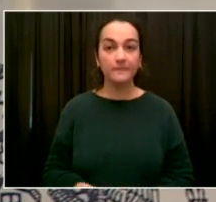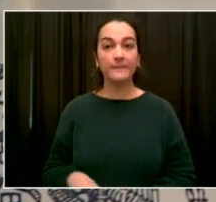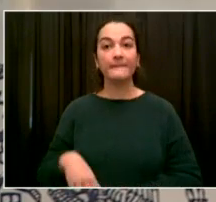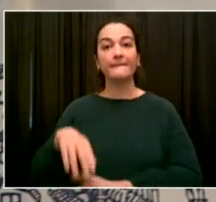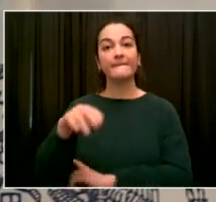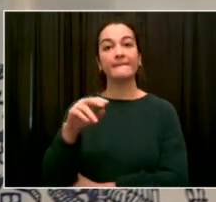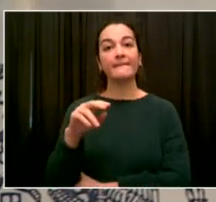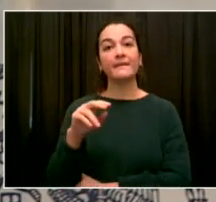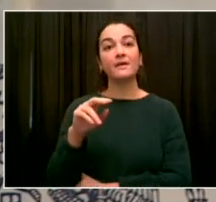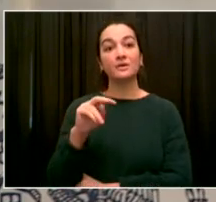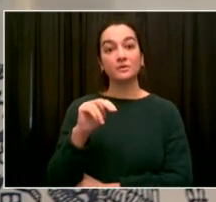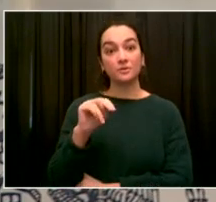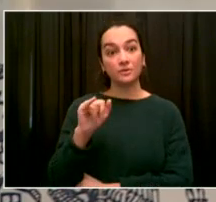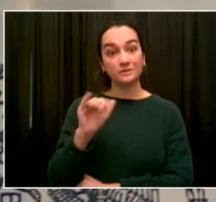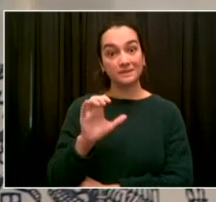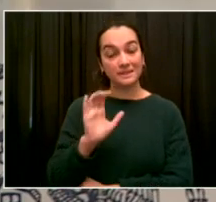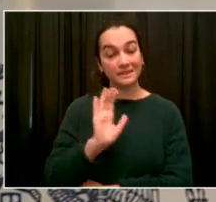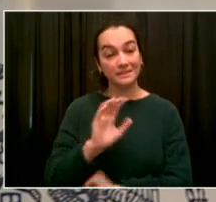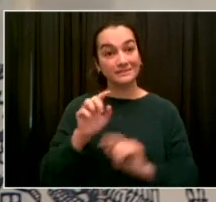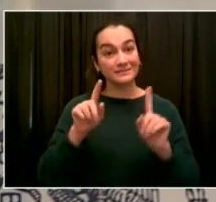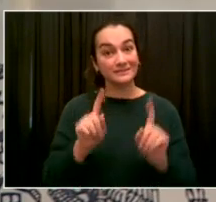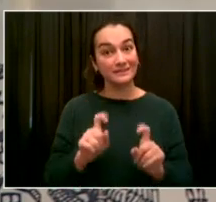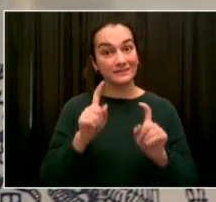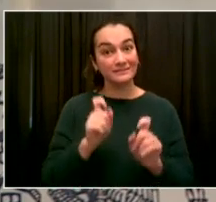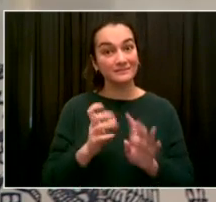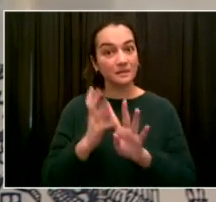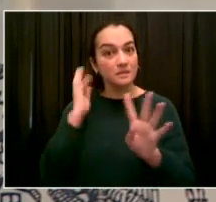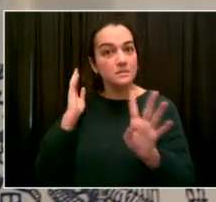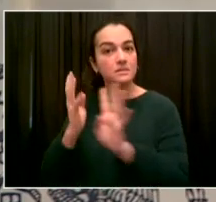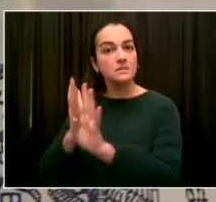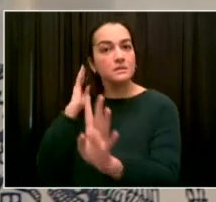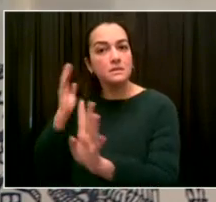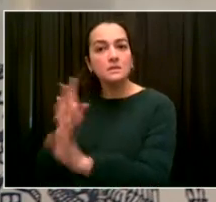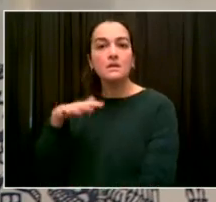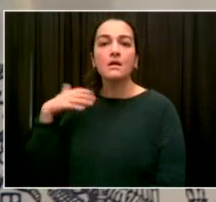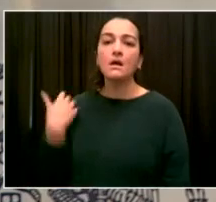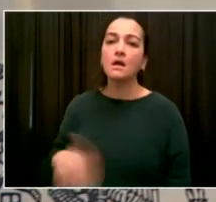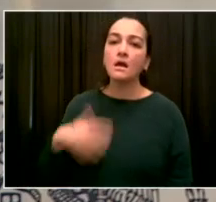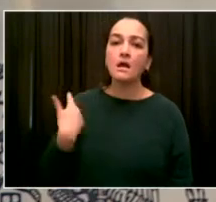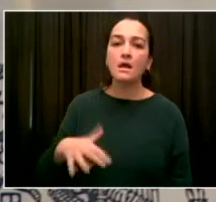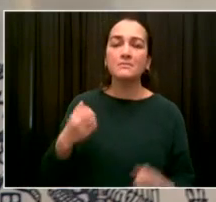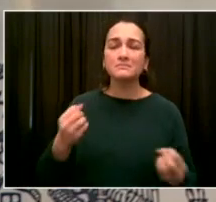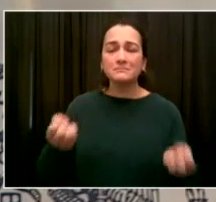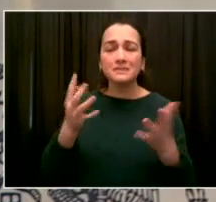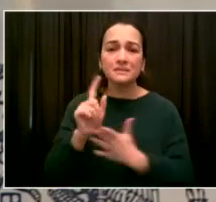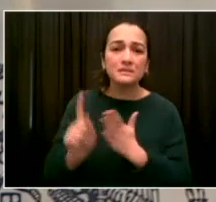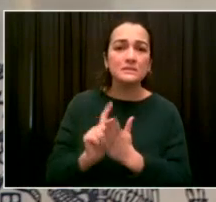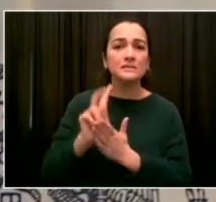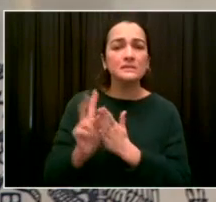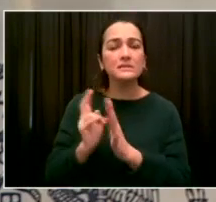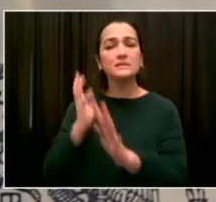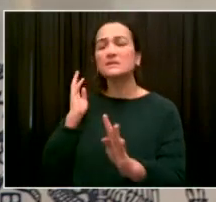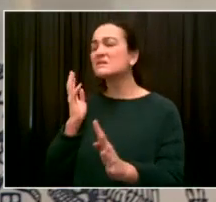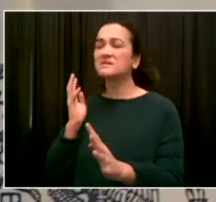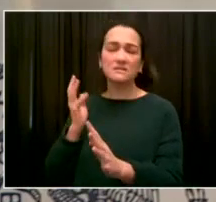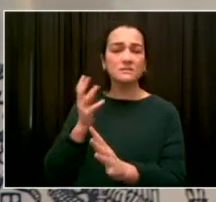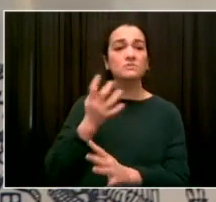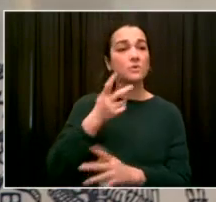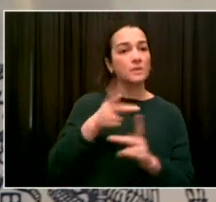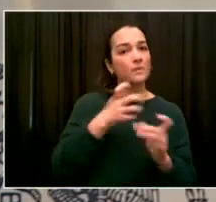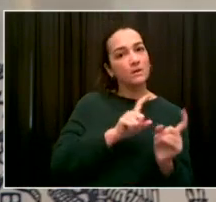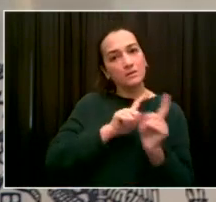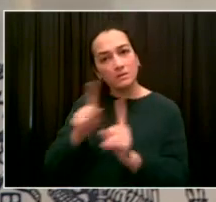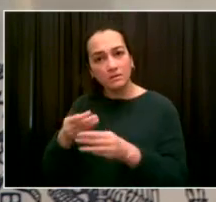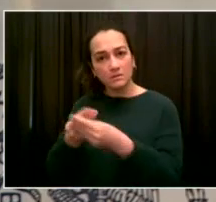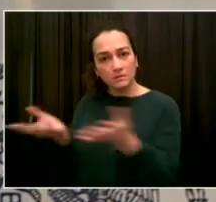best possible experience, get you the quickest possible results. A little bit later, we're going to hear from Dr. Katz. I think he's coming on in